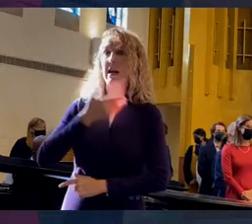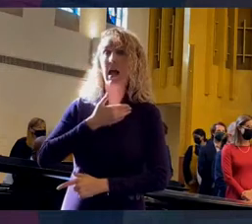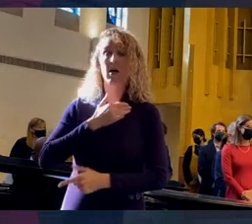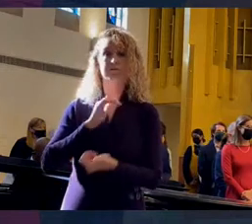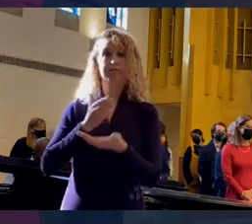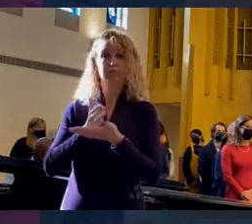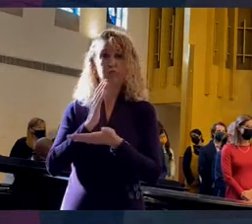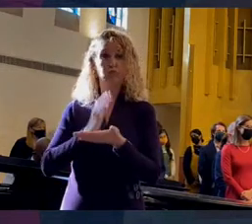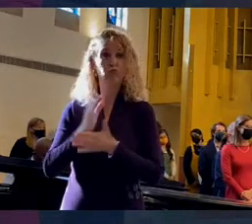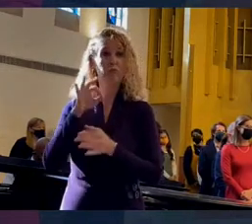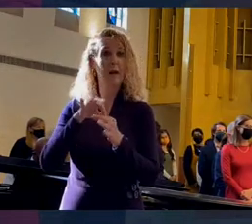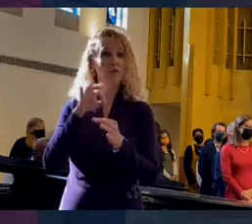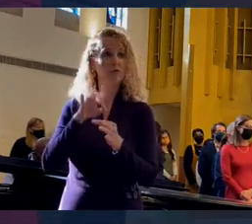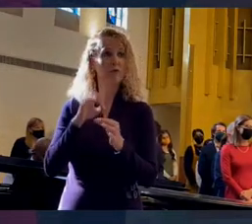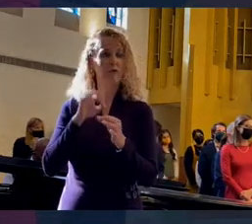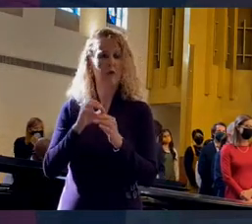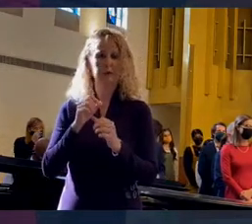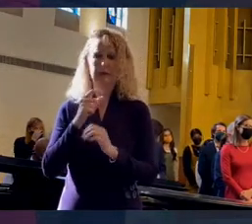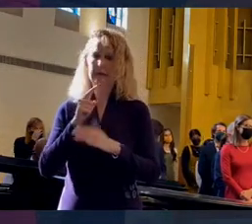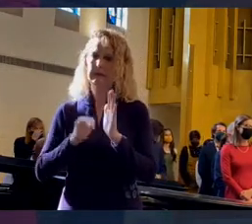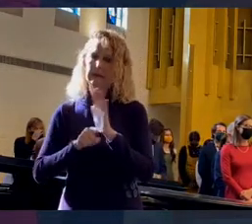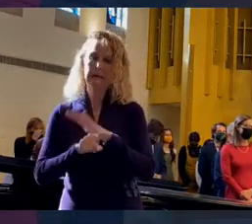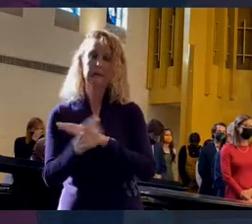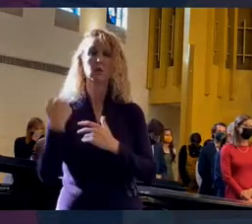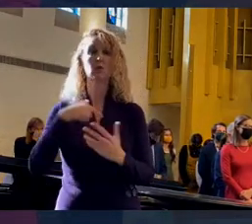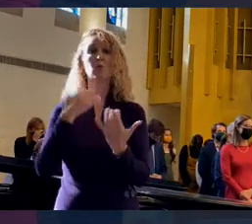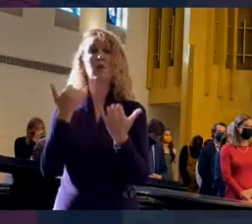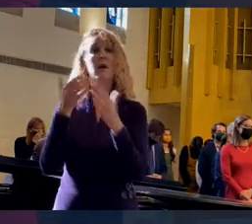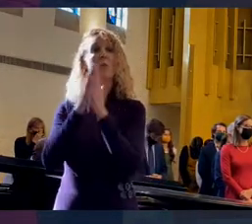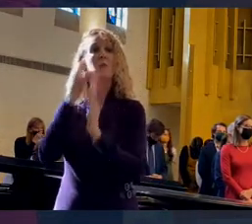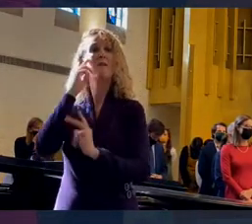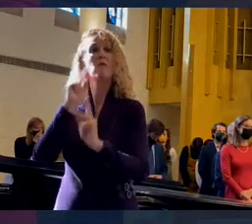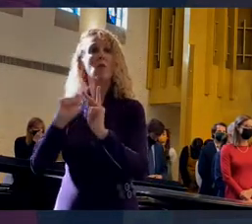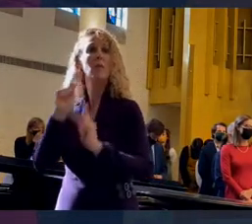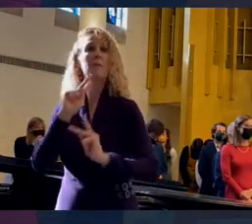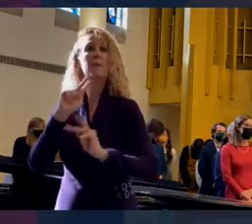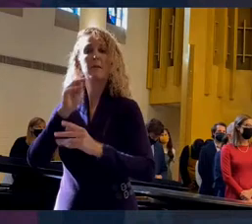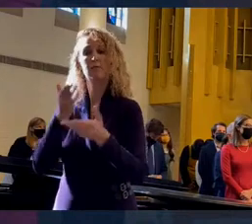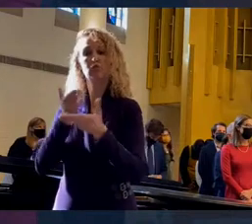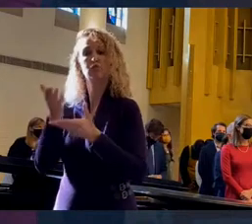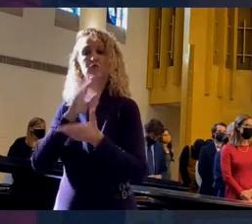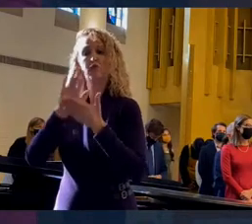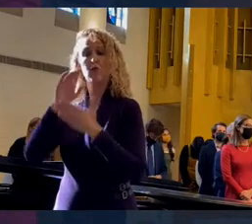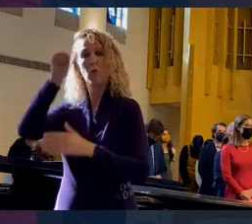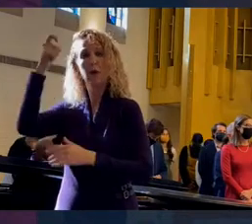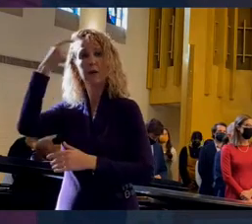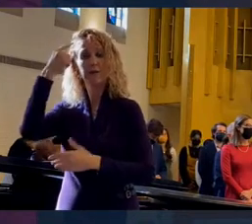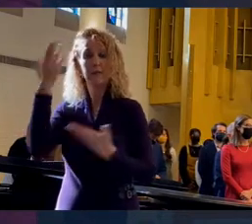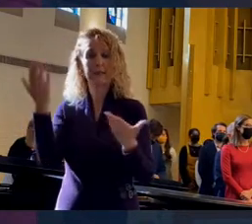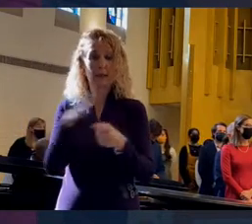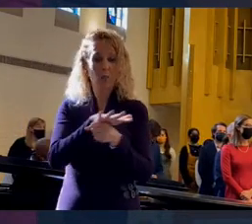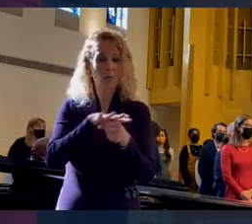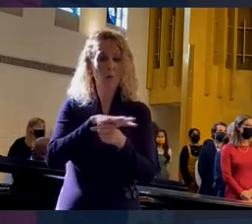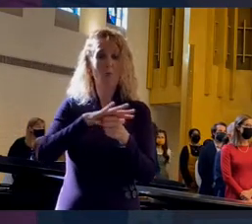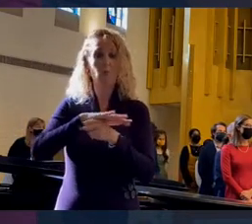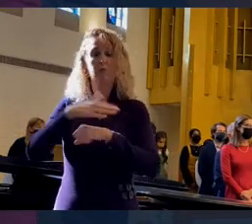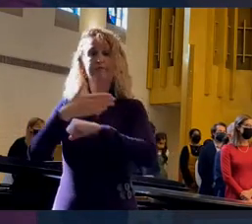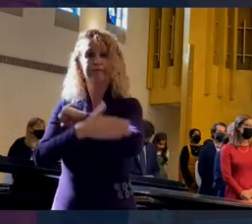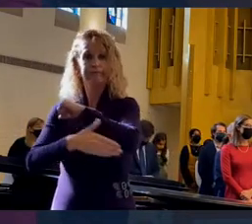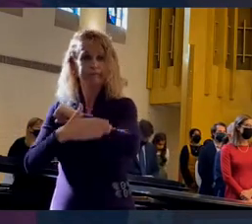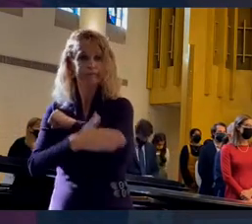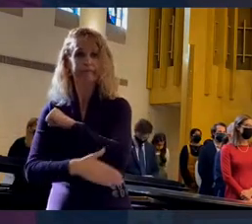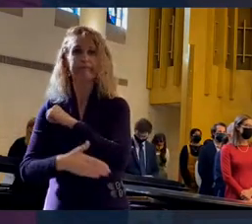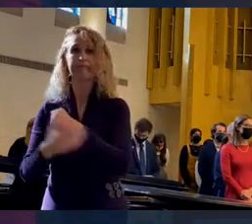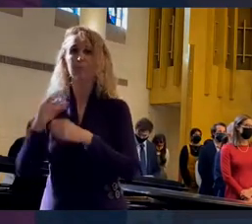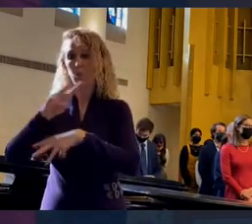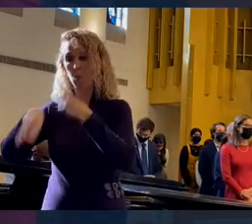democracy, we lift up those seeking and serving in public office, locally, nationally, and globally. We pray